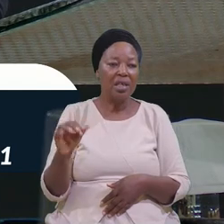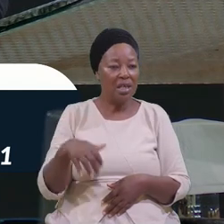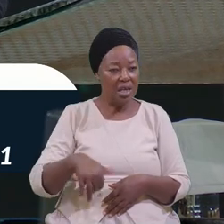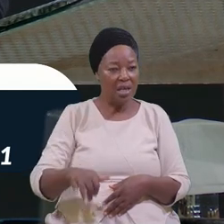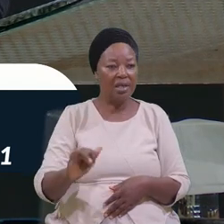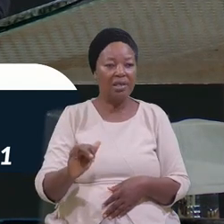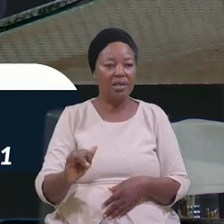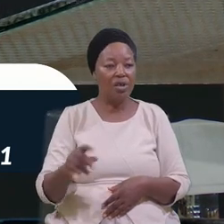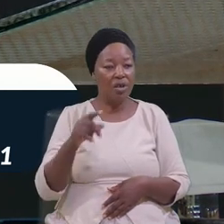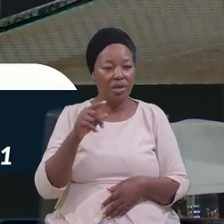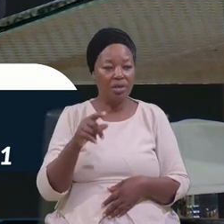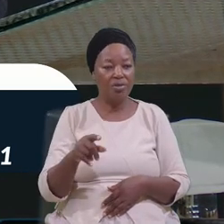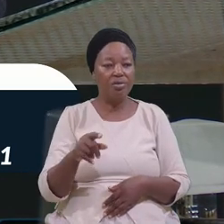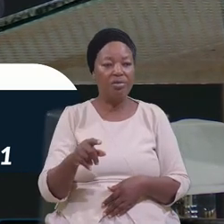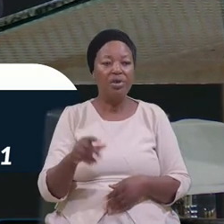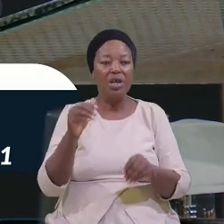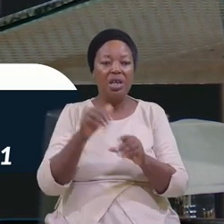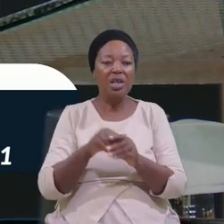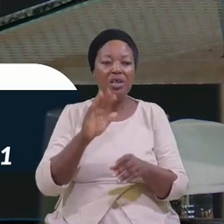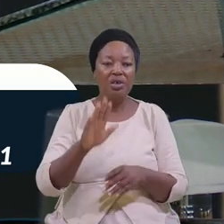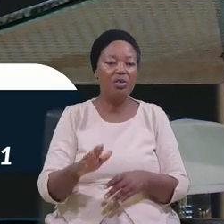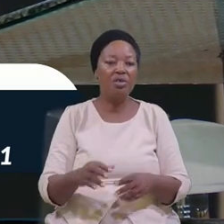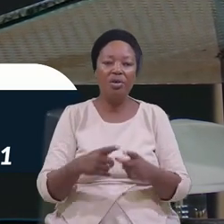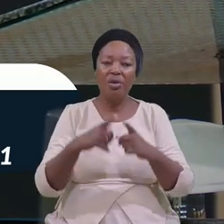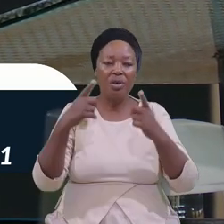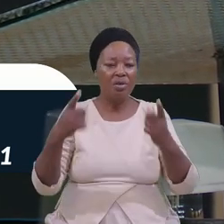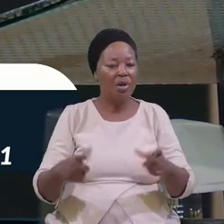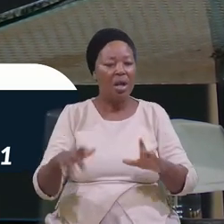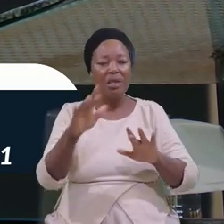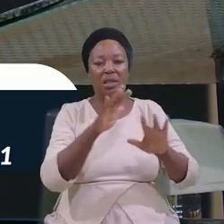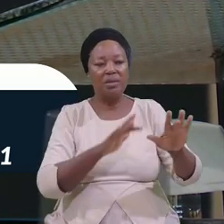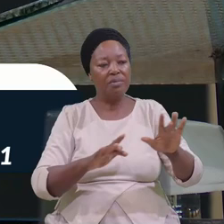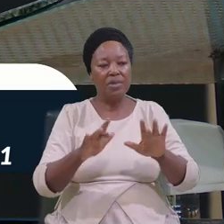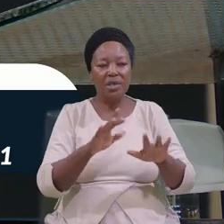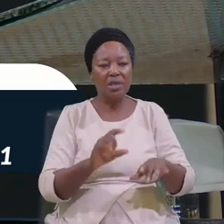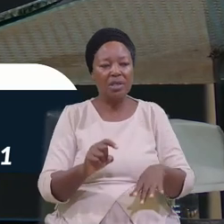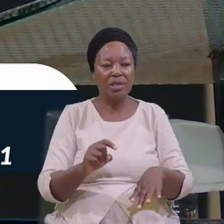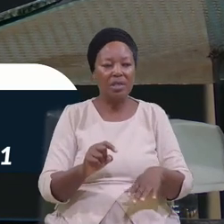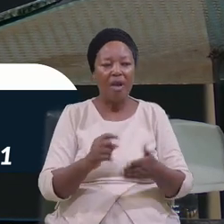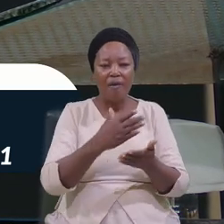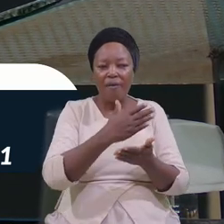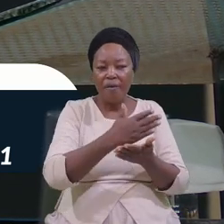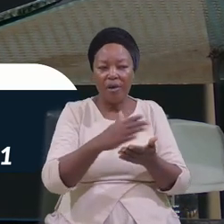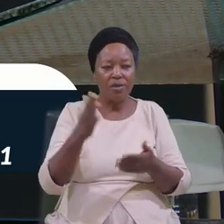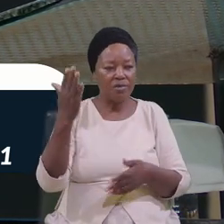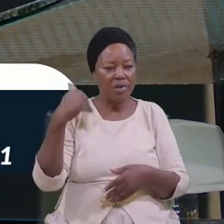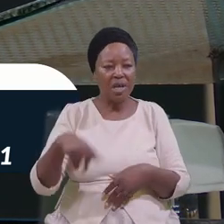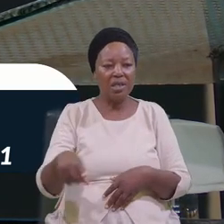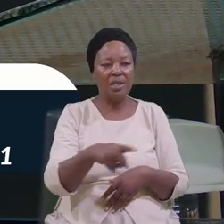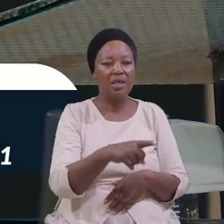yet thou in thy manifold mercies forsookest